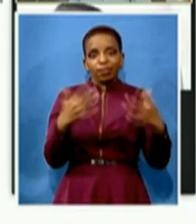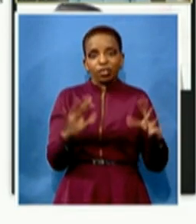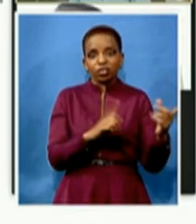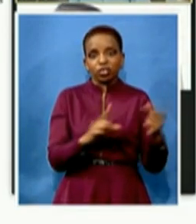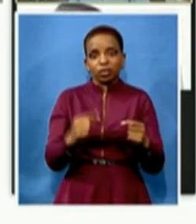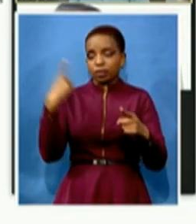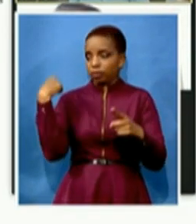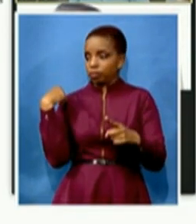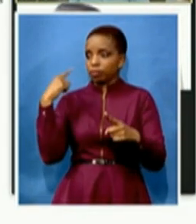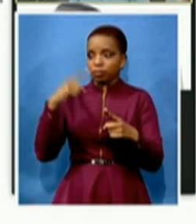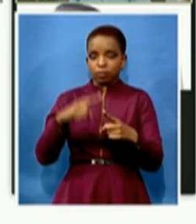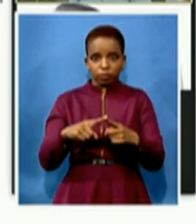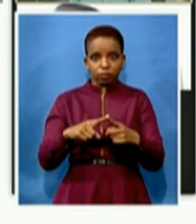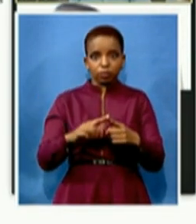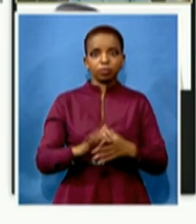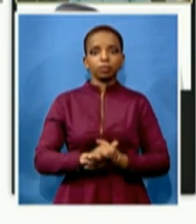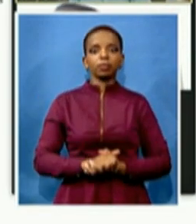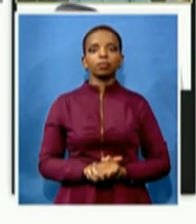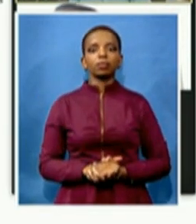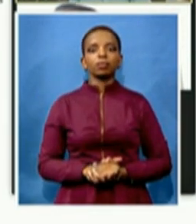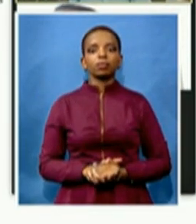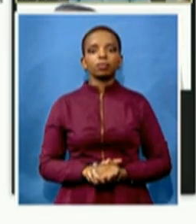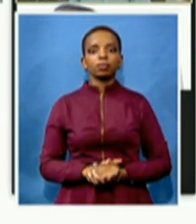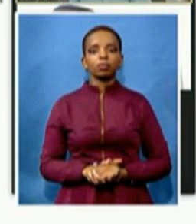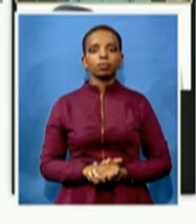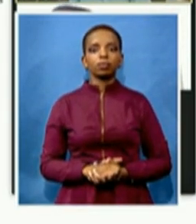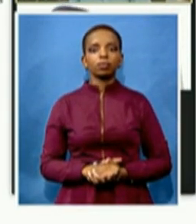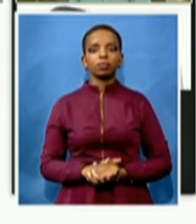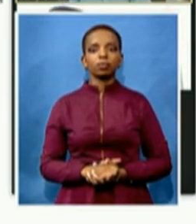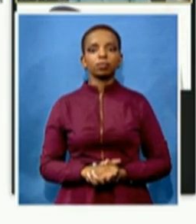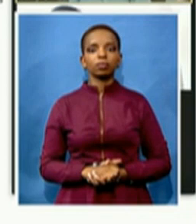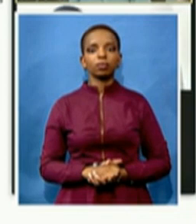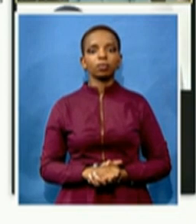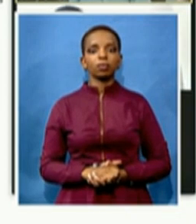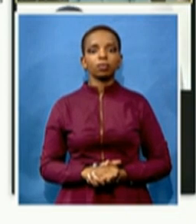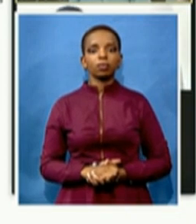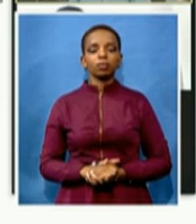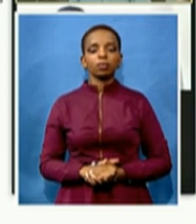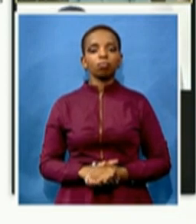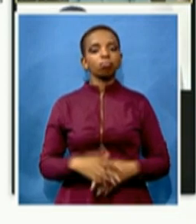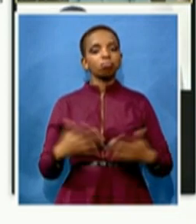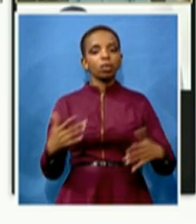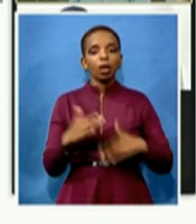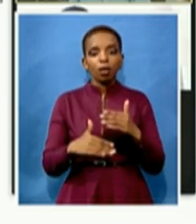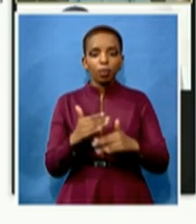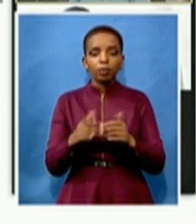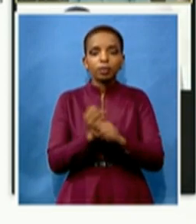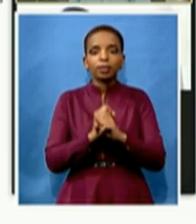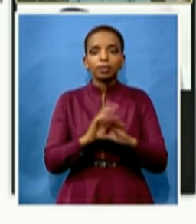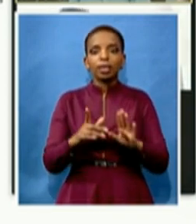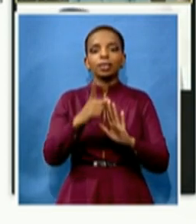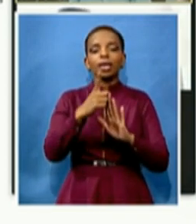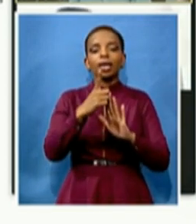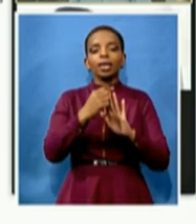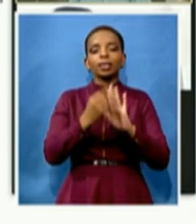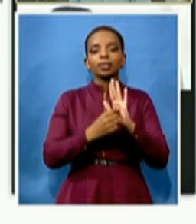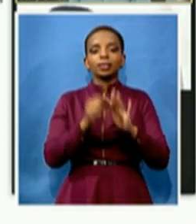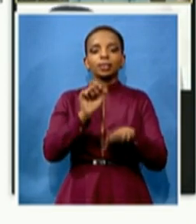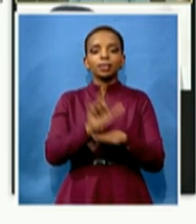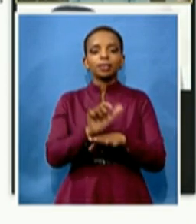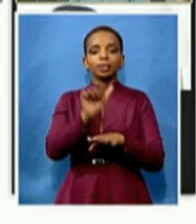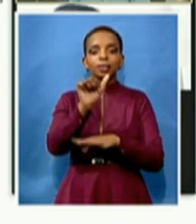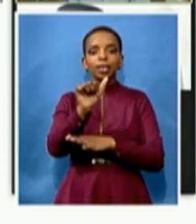Our process started on the 16th of March, where it became clear that we needed to do some work. We called together some